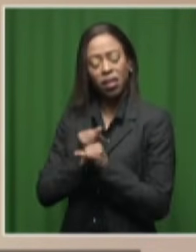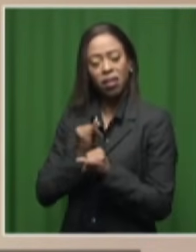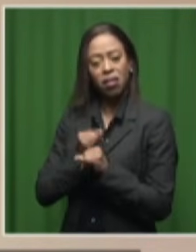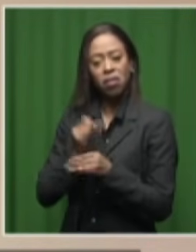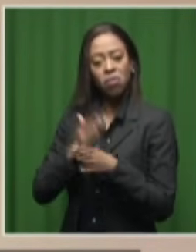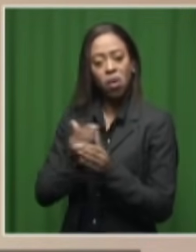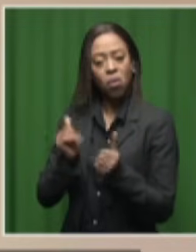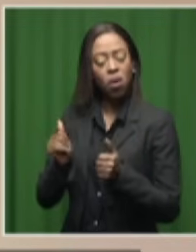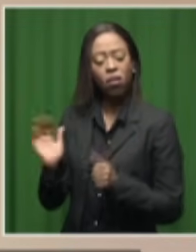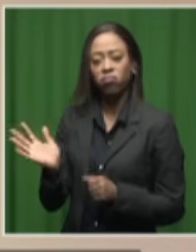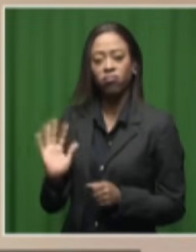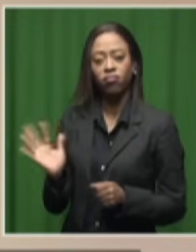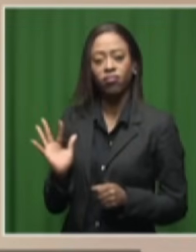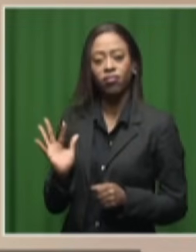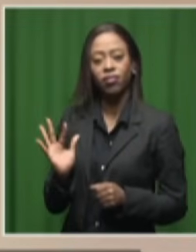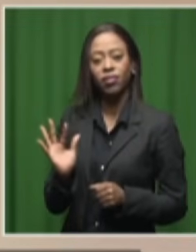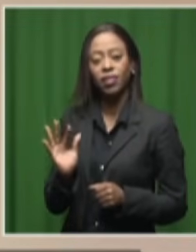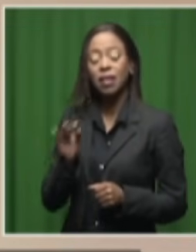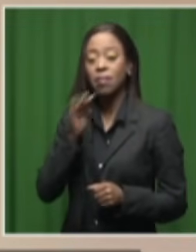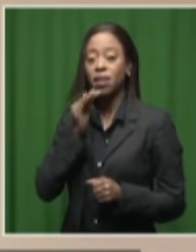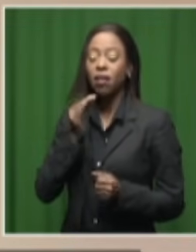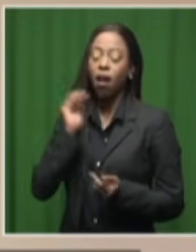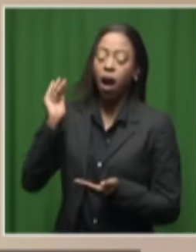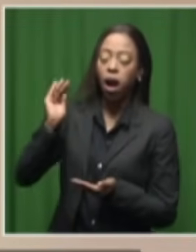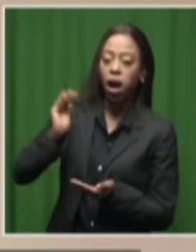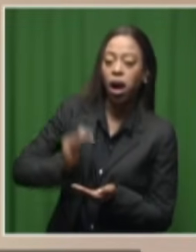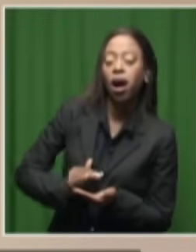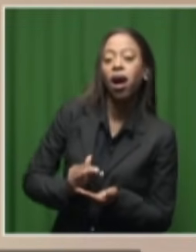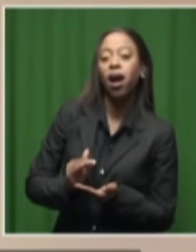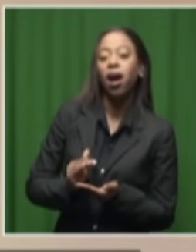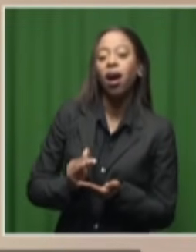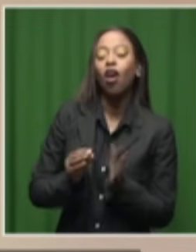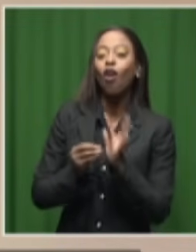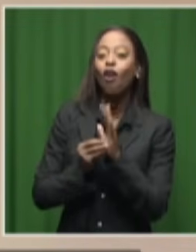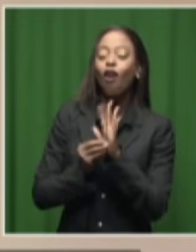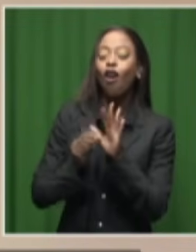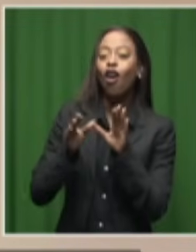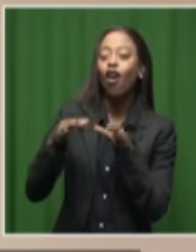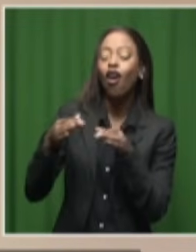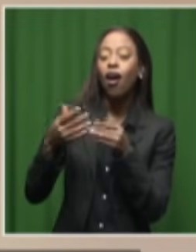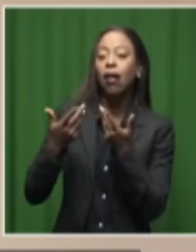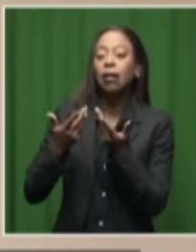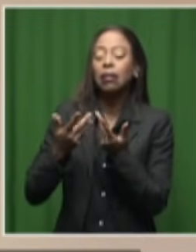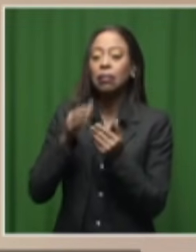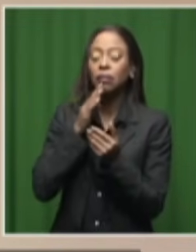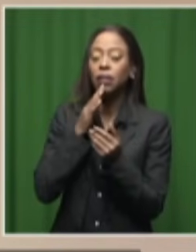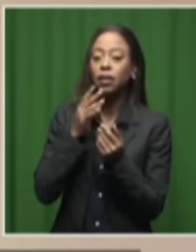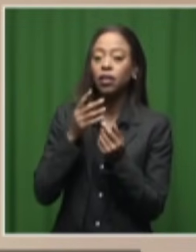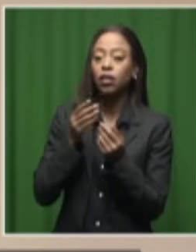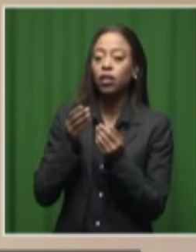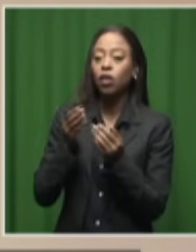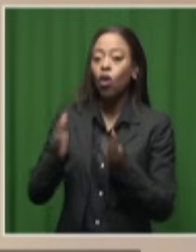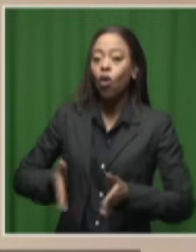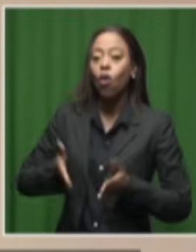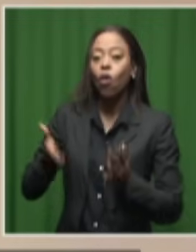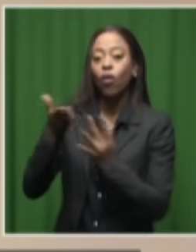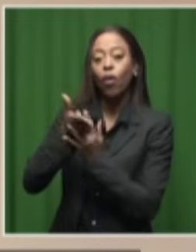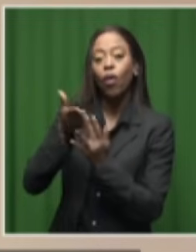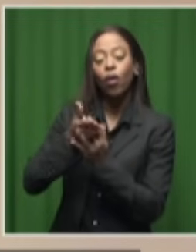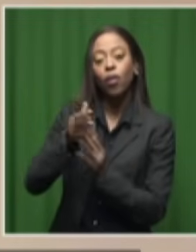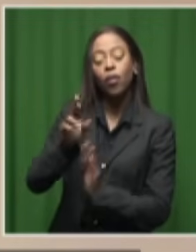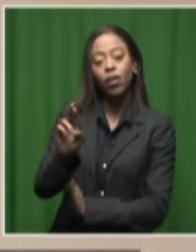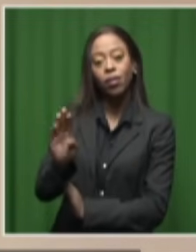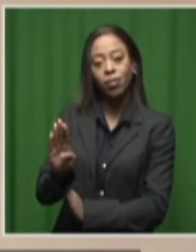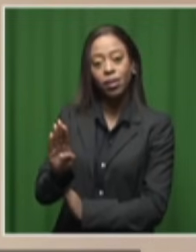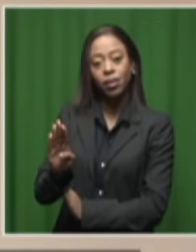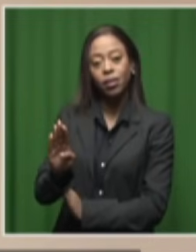therefore has substantially reduced, for instance, in the coal sector, the amount of coal that goes through Richards Bay by